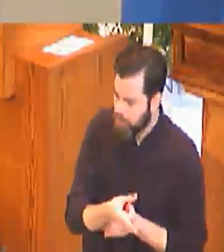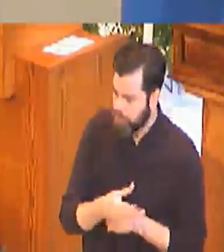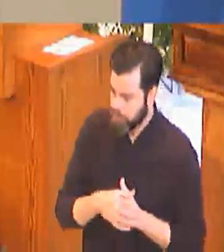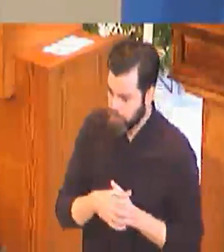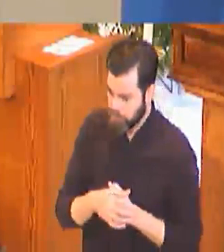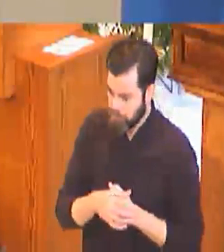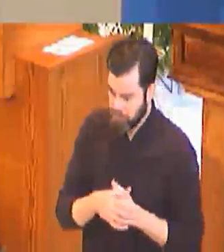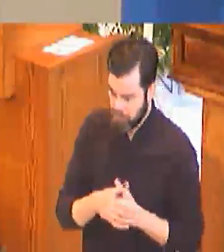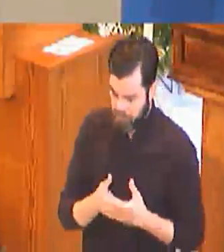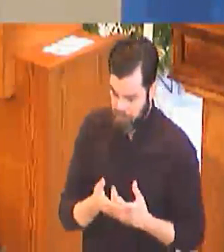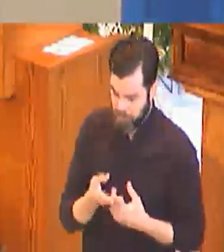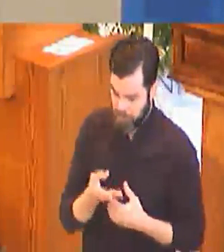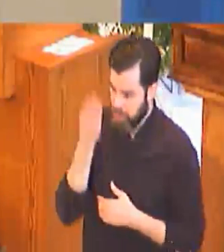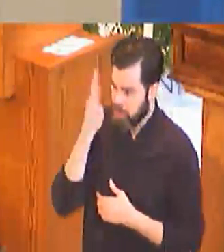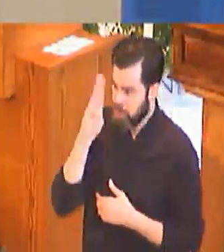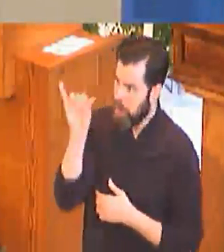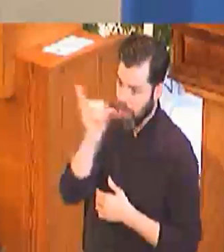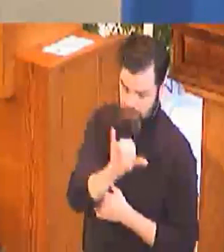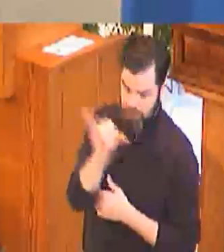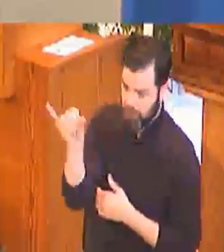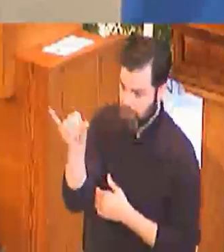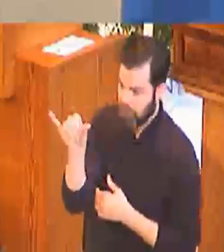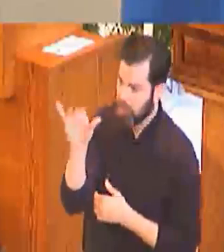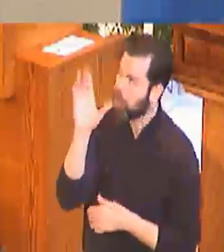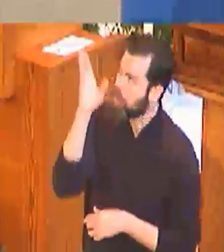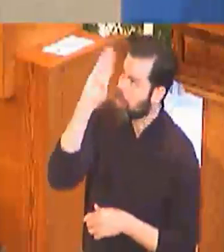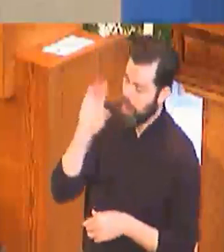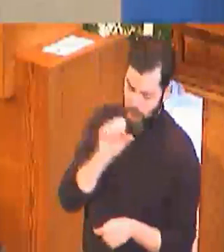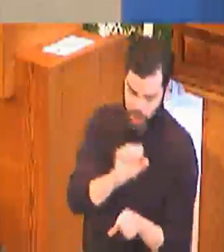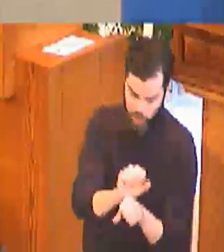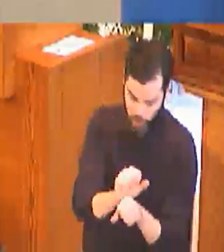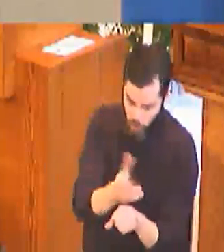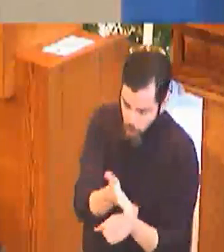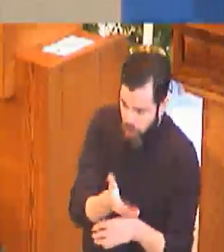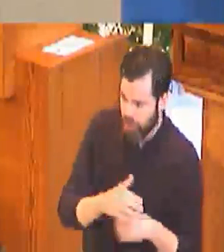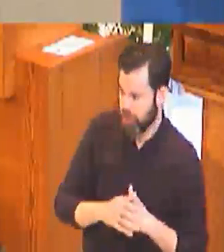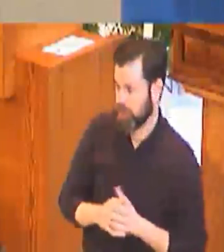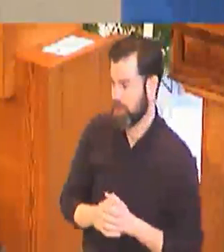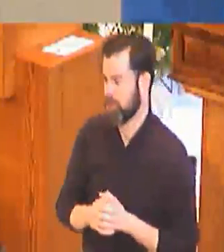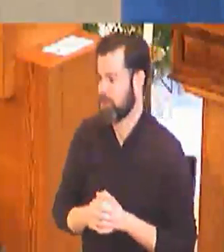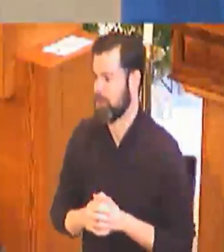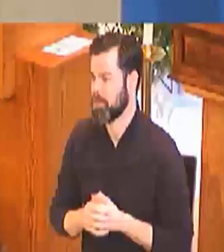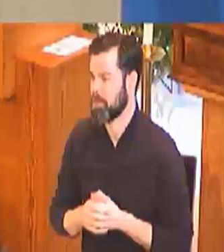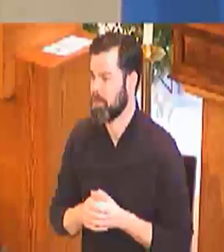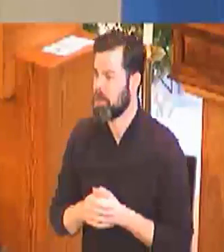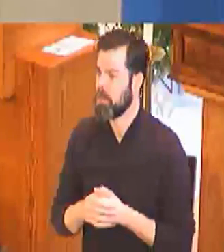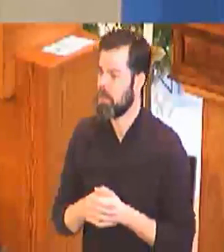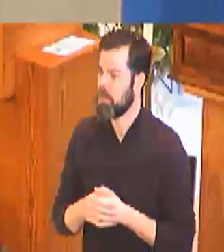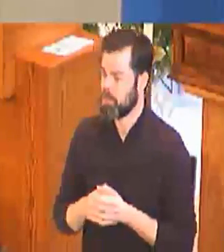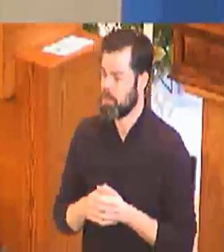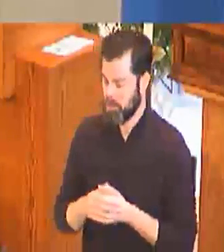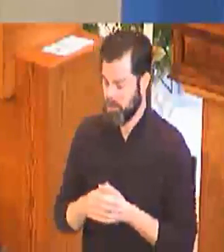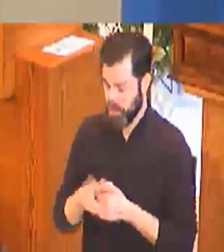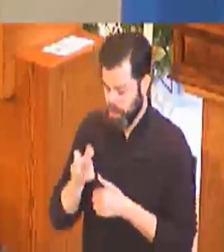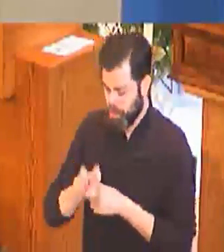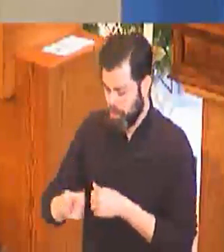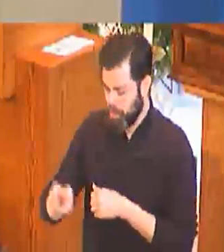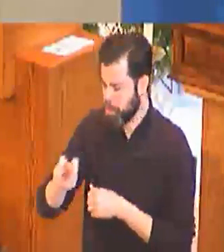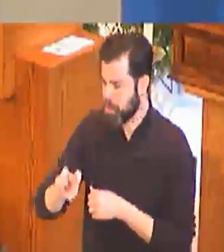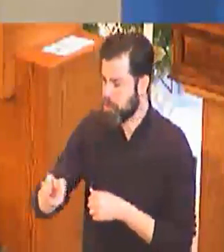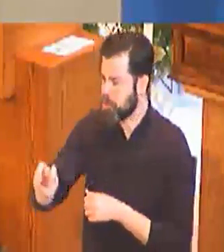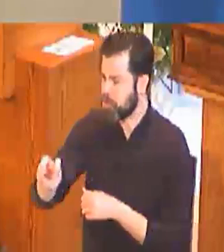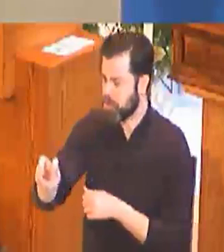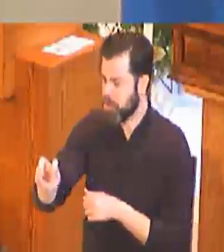God. In fact, I believe that he knew when we are willing to allow the journey to manifesting